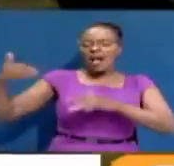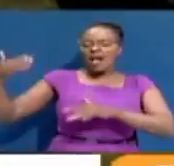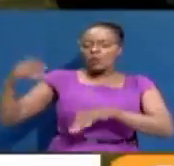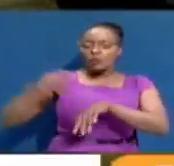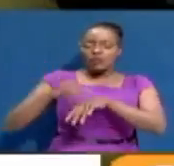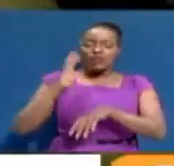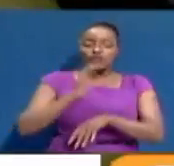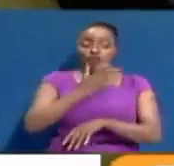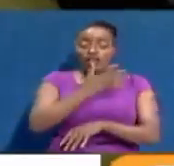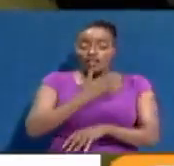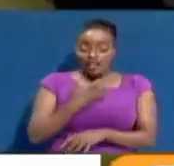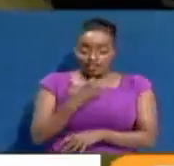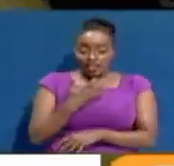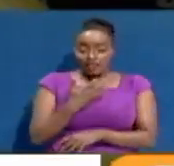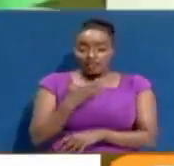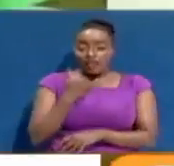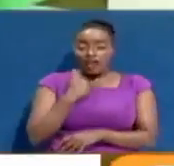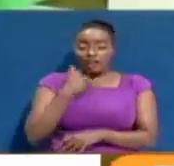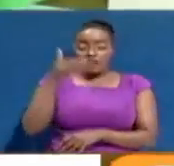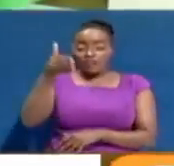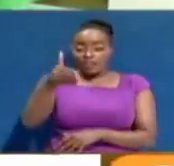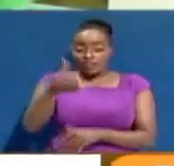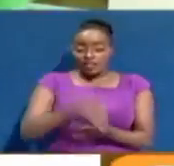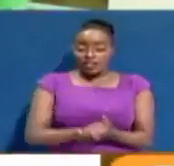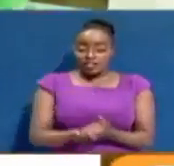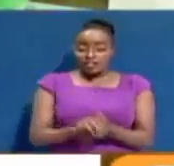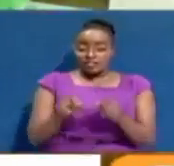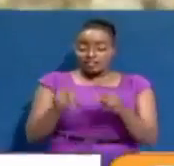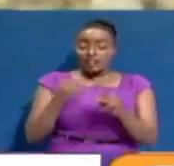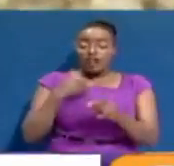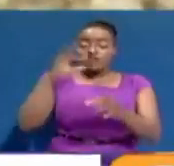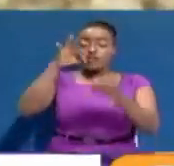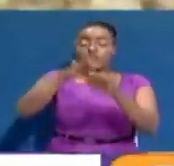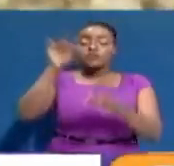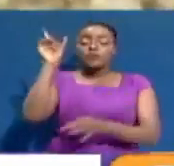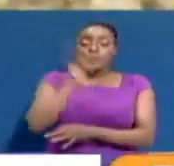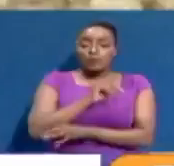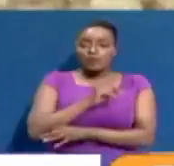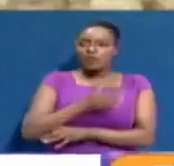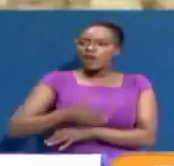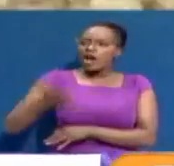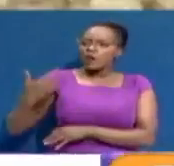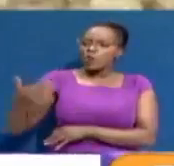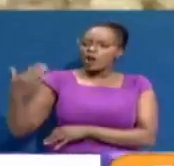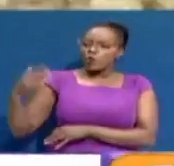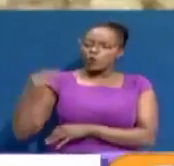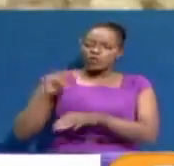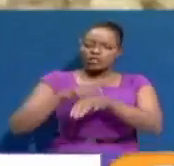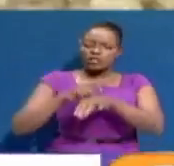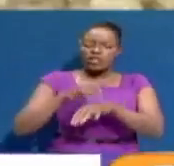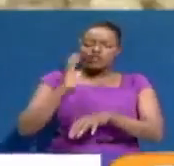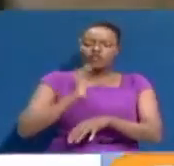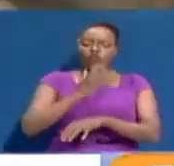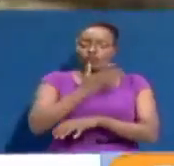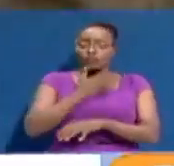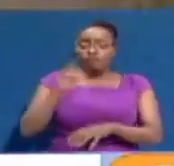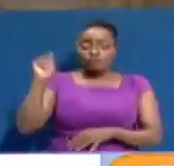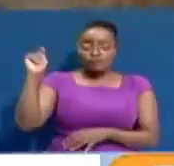Kenyatta. Nikusha kuwa tu. Yeye amepiga kura tangu enzi za Mzee Jomo